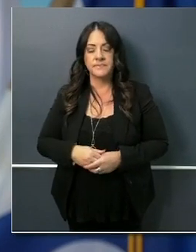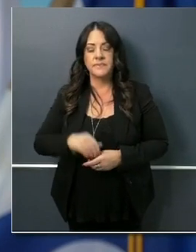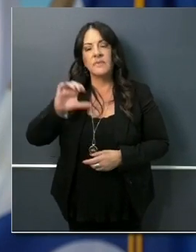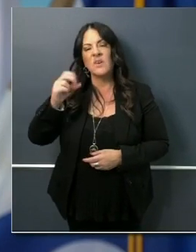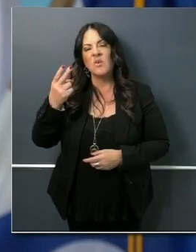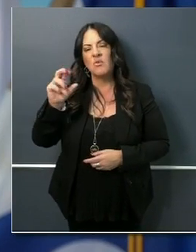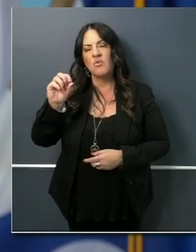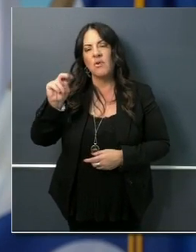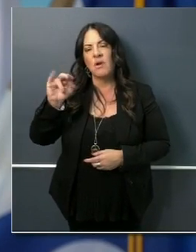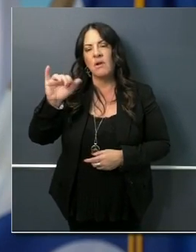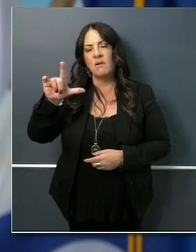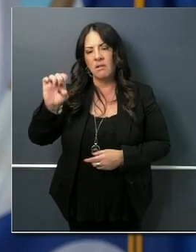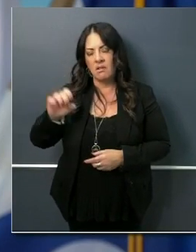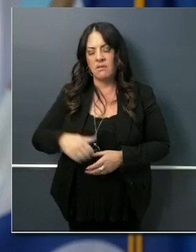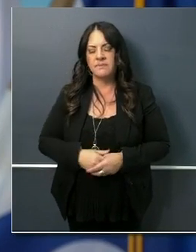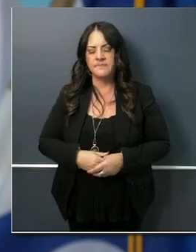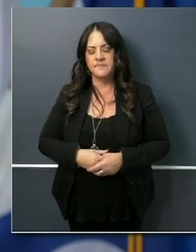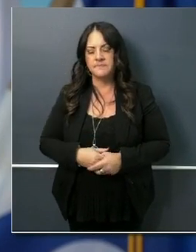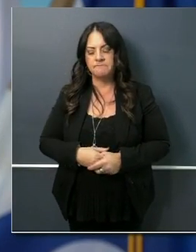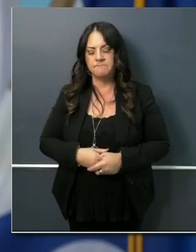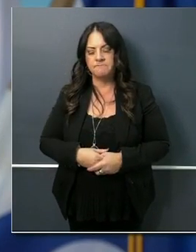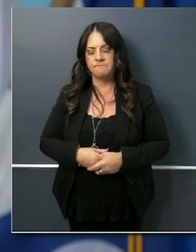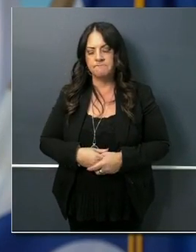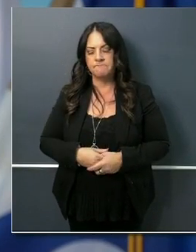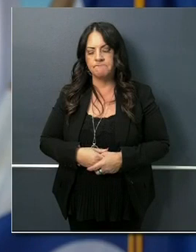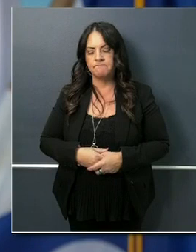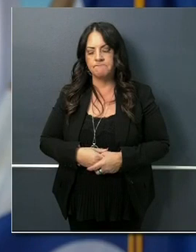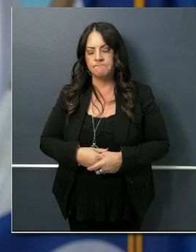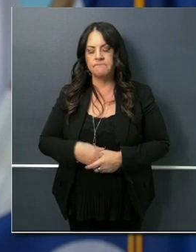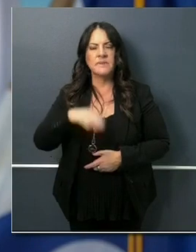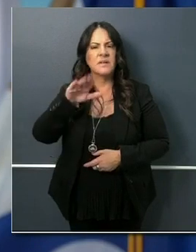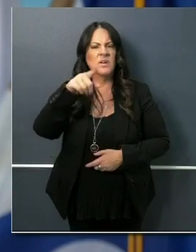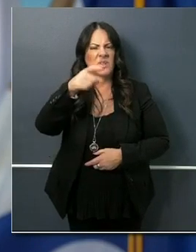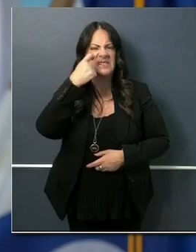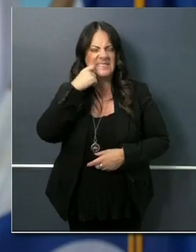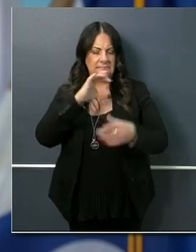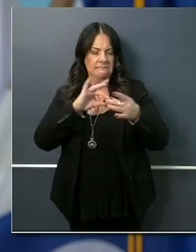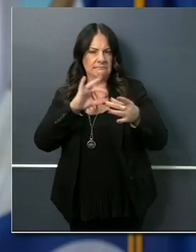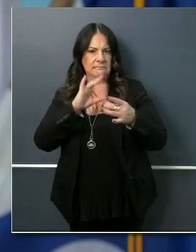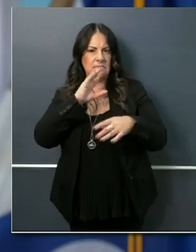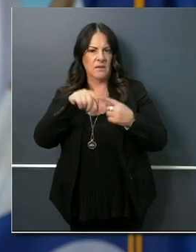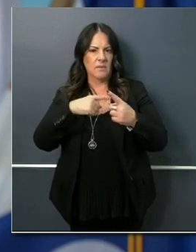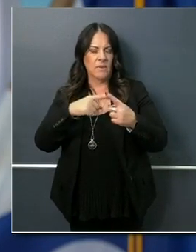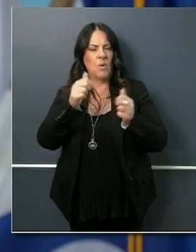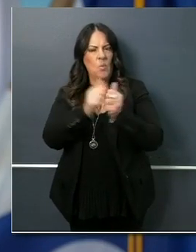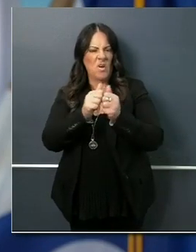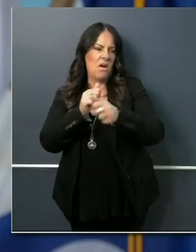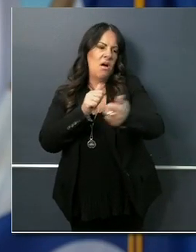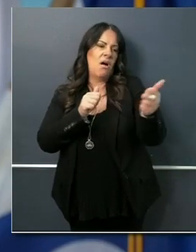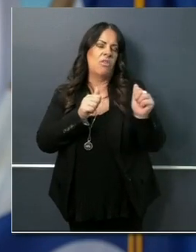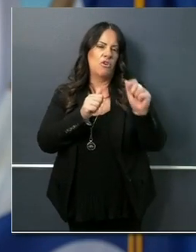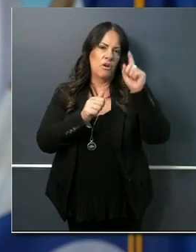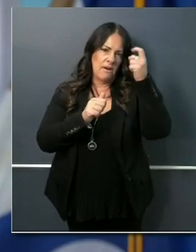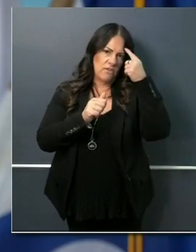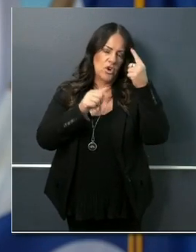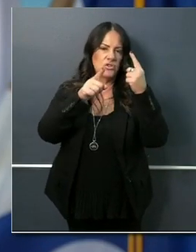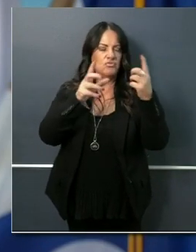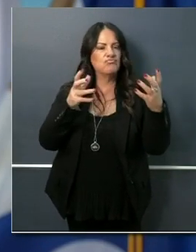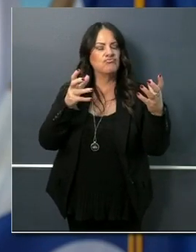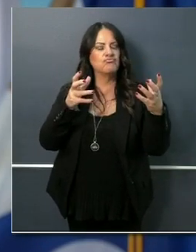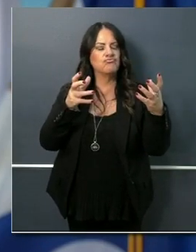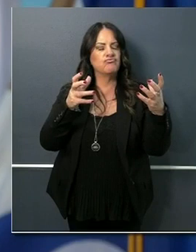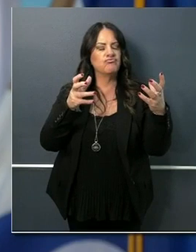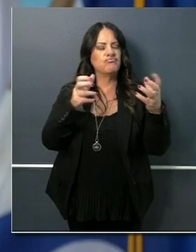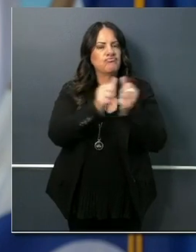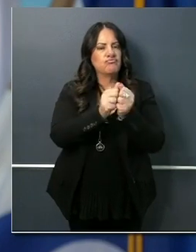Hi, Governor. So looking at this statement that you just put out with your fellow governors, it seems like more of a statement